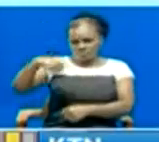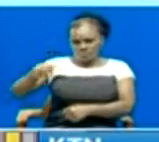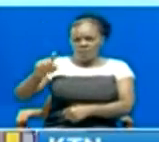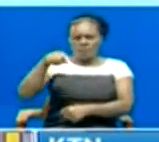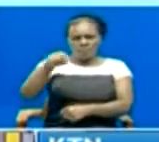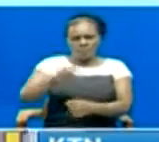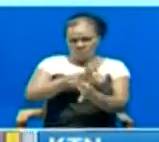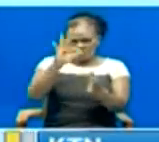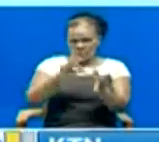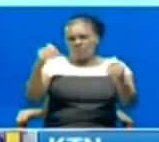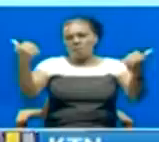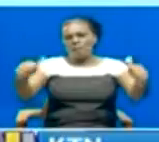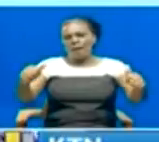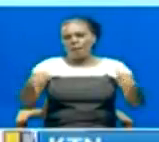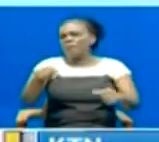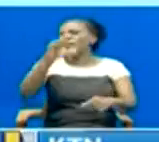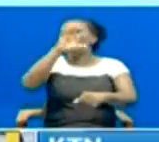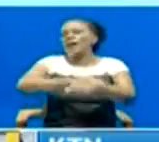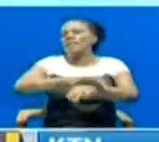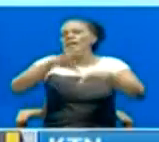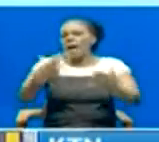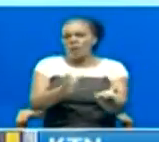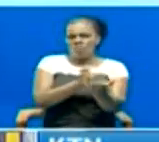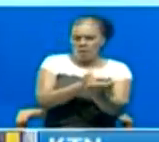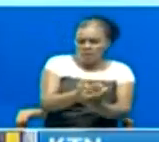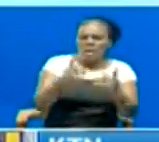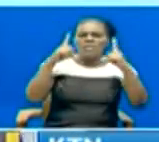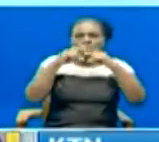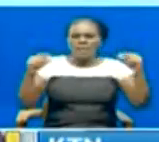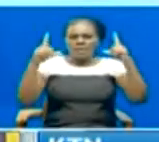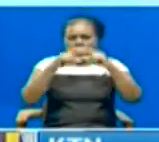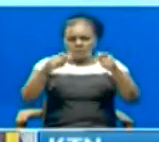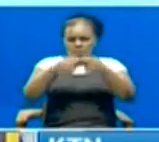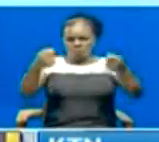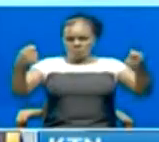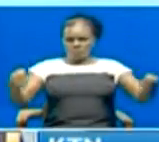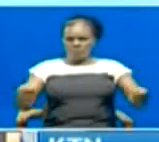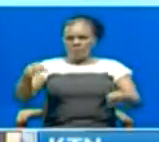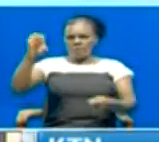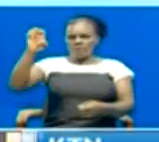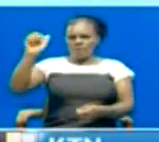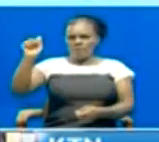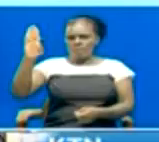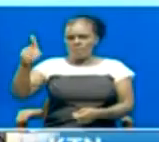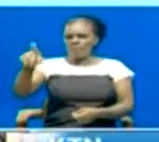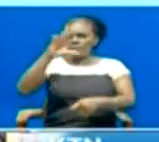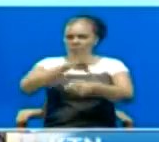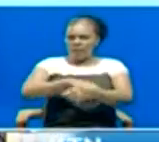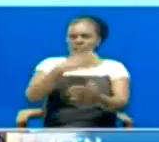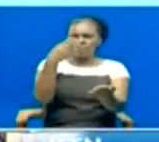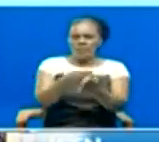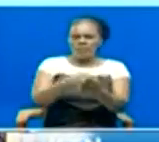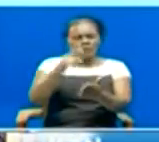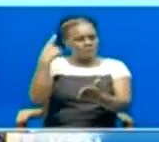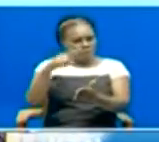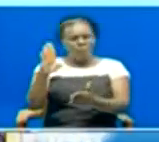however specify why it was seeking to raise the amount. In a statement in today's dailies, EABL said it would raise the money through a corporate